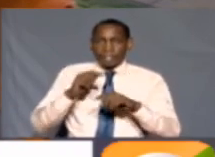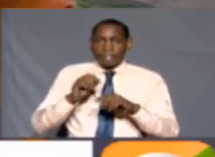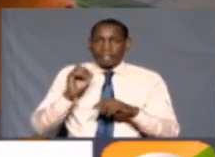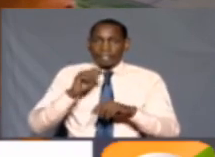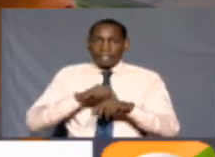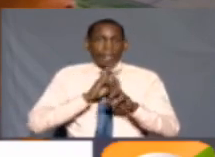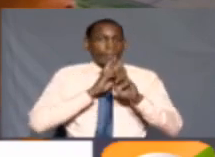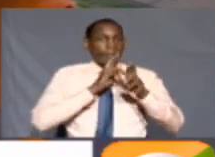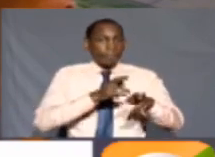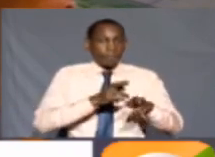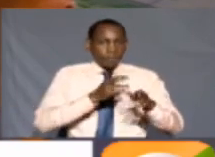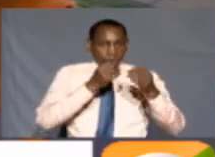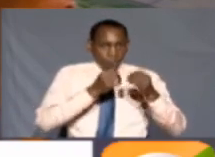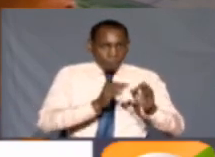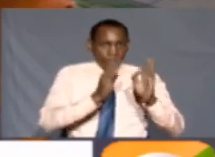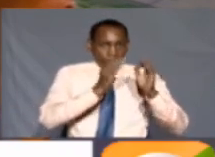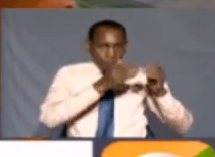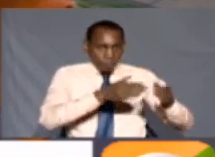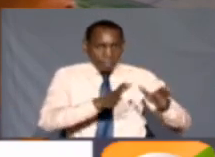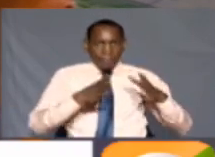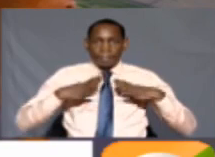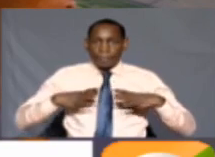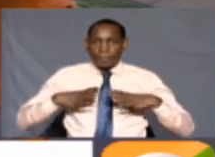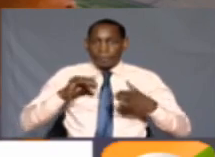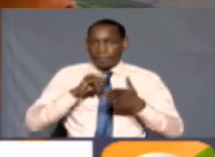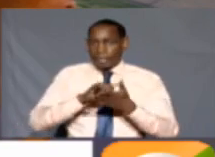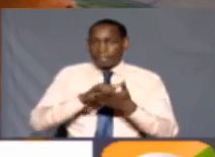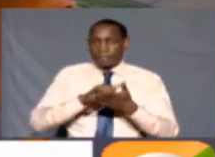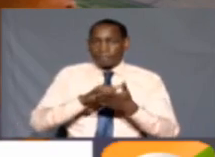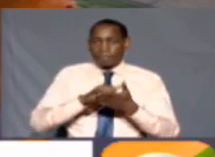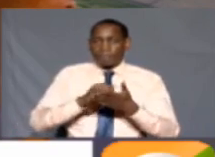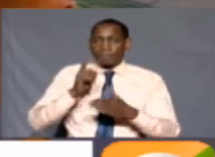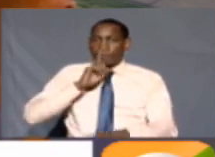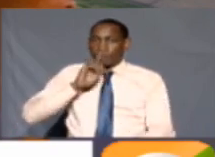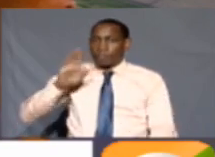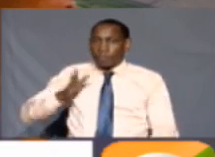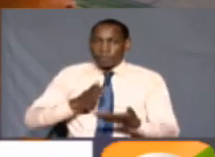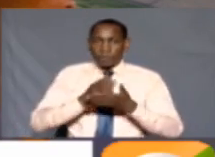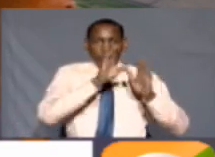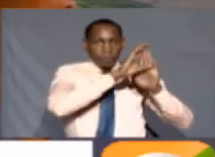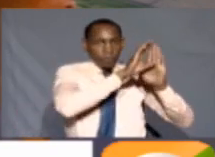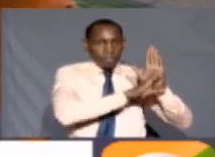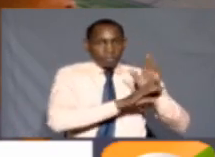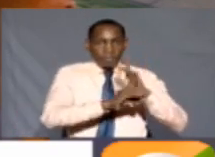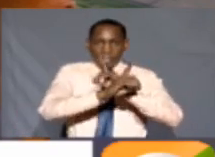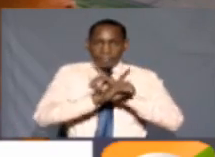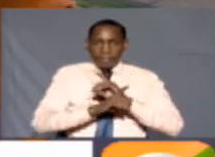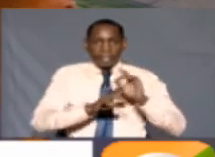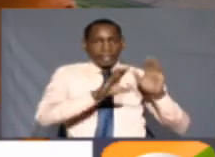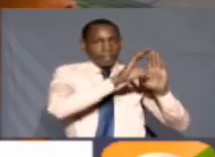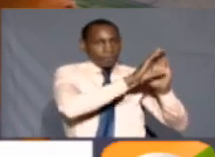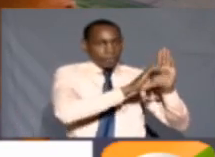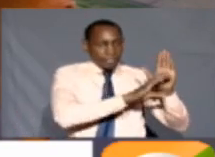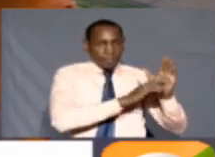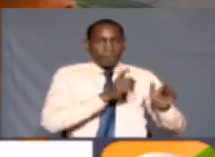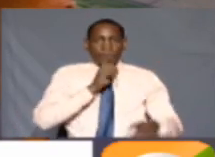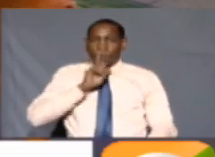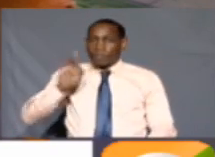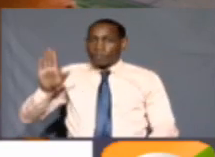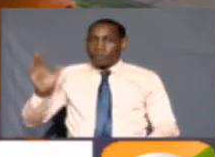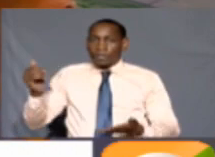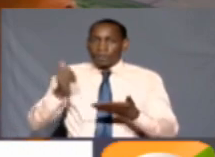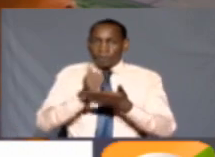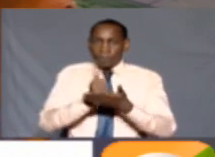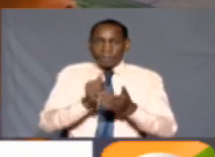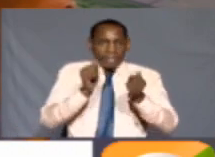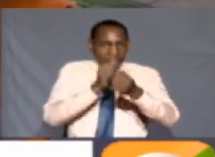to formal channels, these are people who have sworn by the Constitution to defend the Constitution. Okay. They have taken the oath of office. They